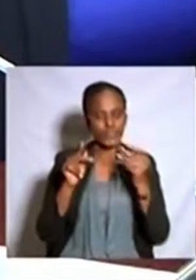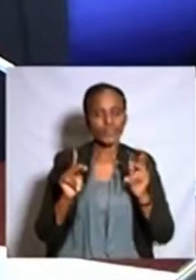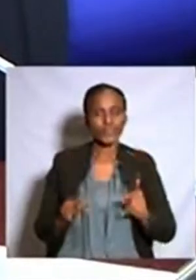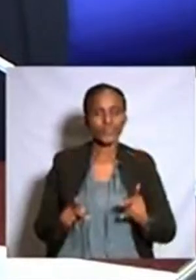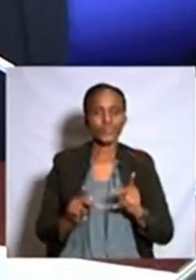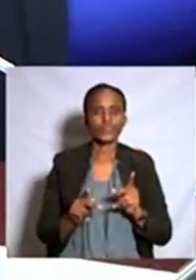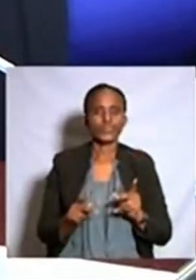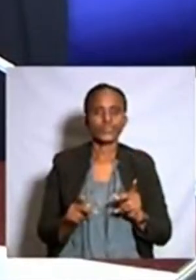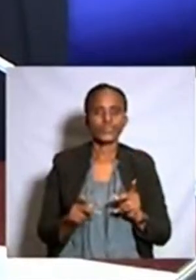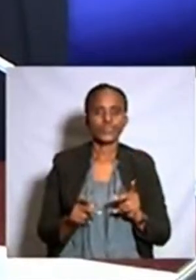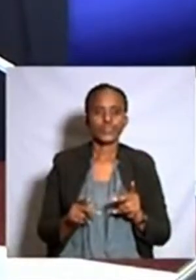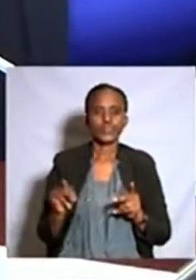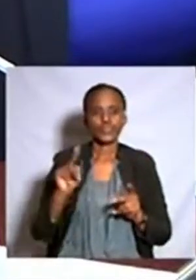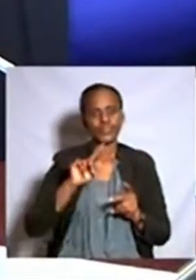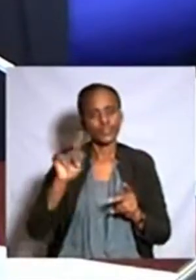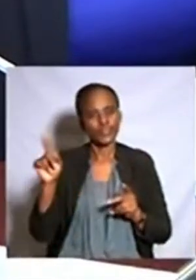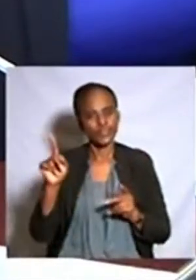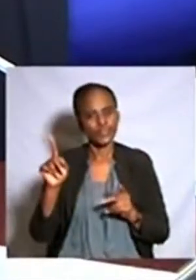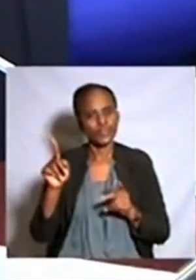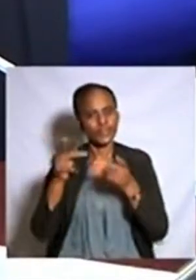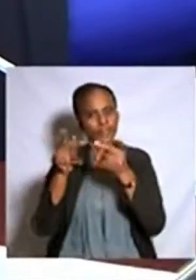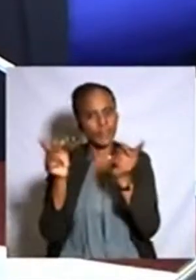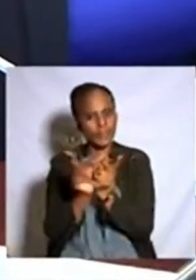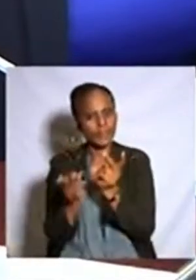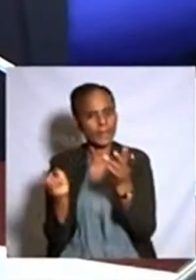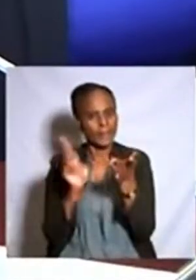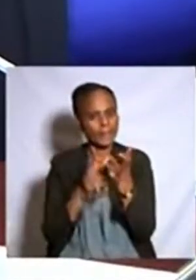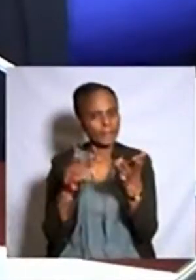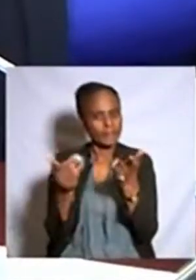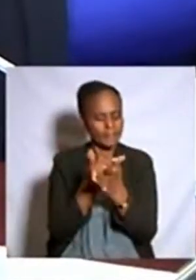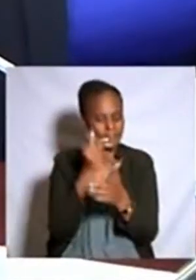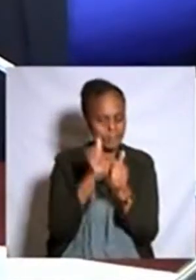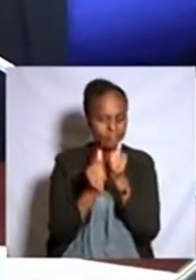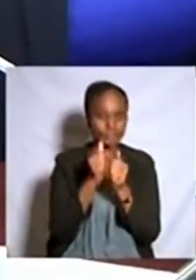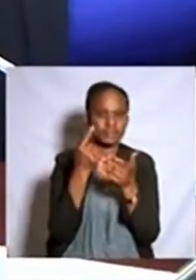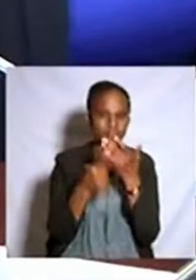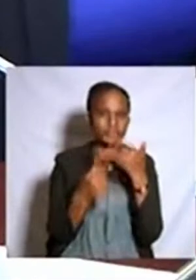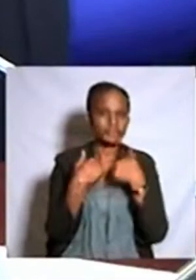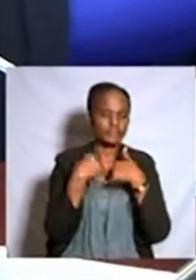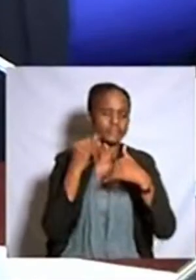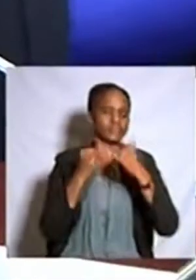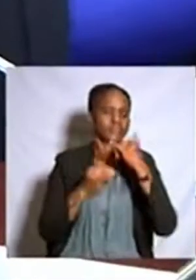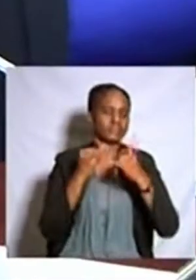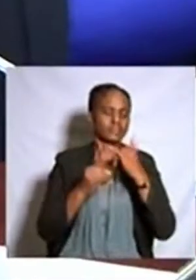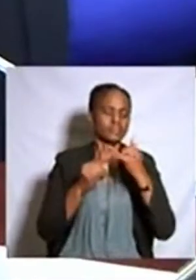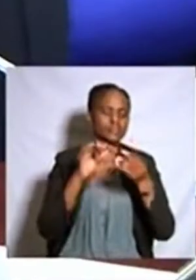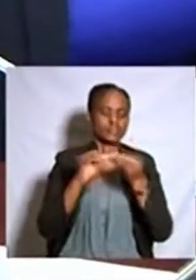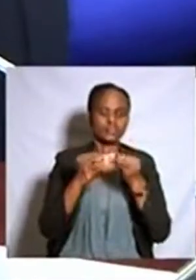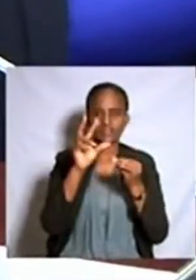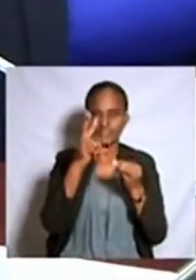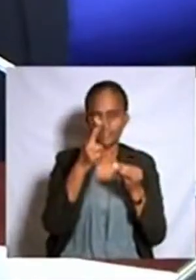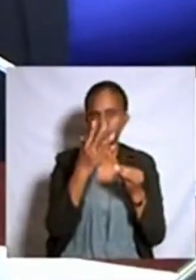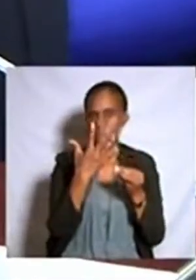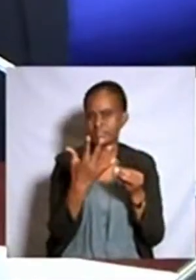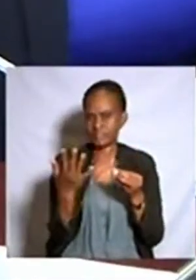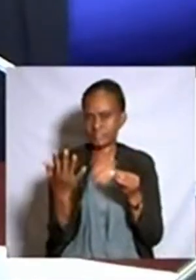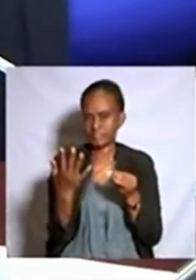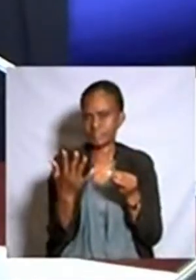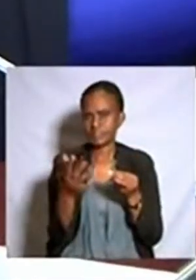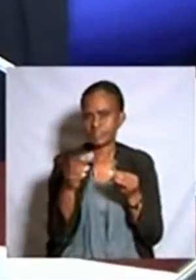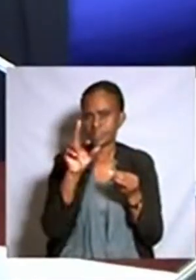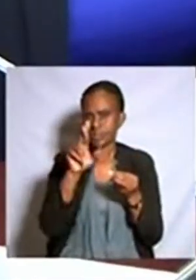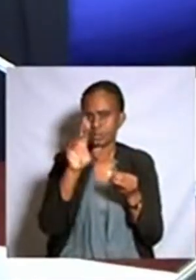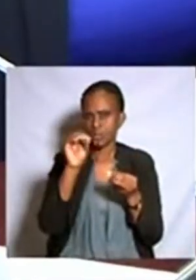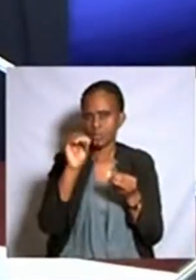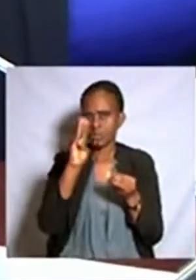subdivision alongside renewal of the consent that had expired. Item 3 is Robert and Seals